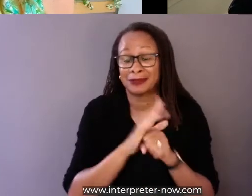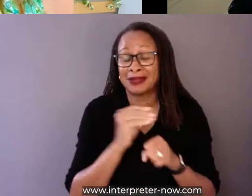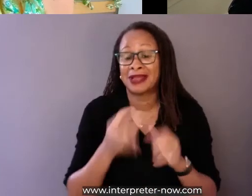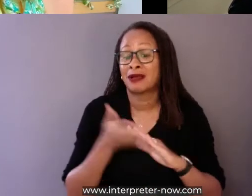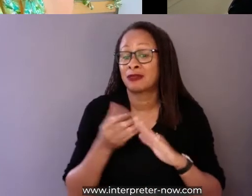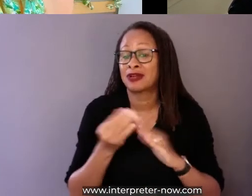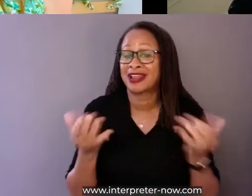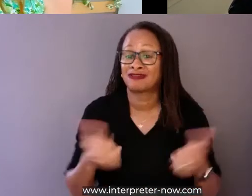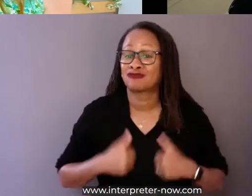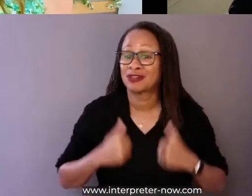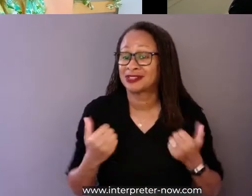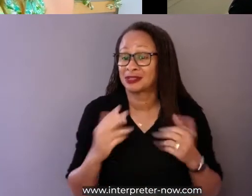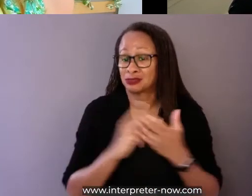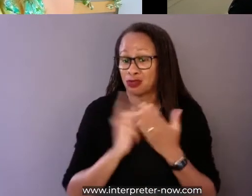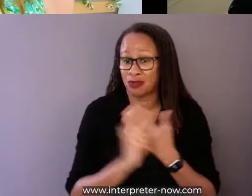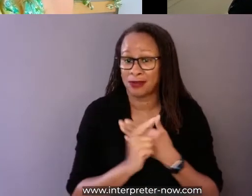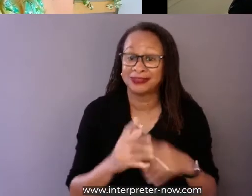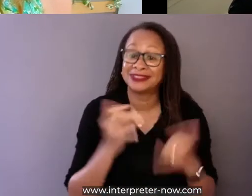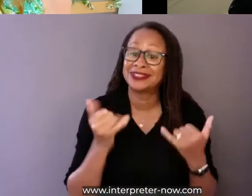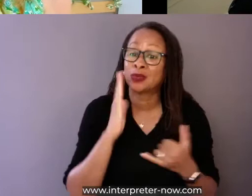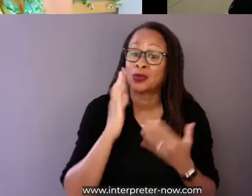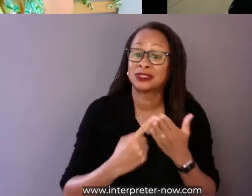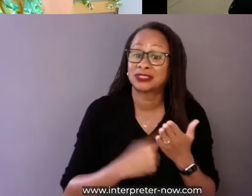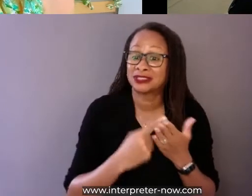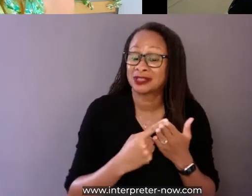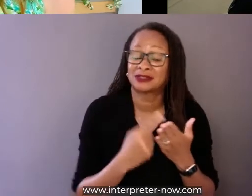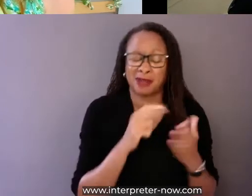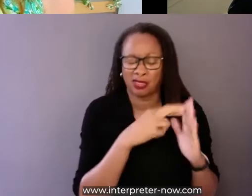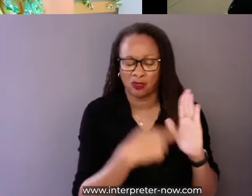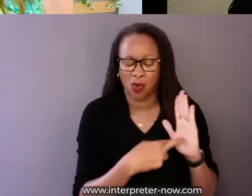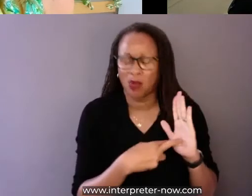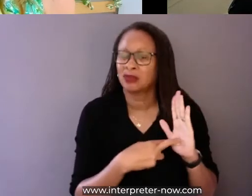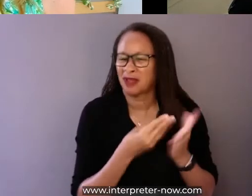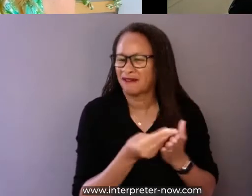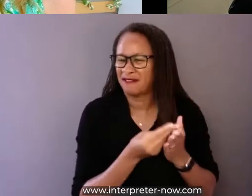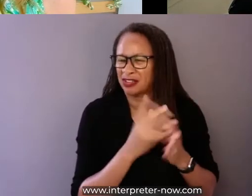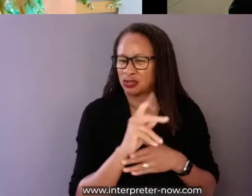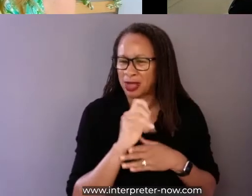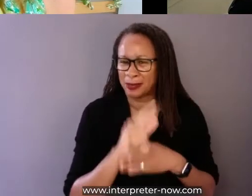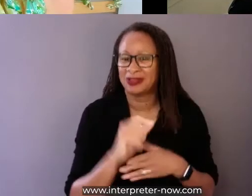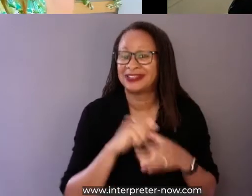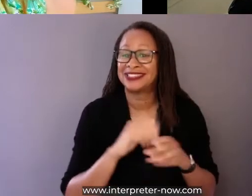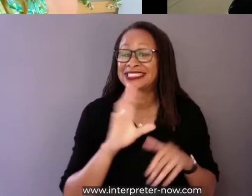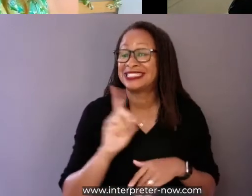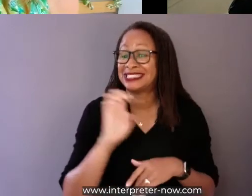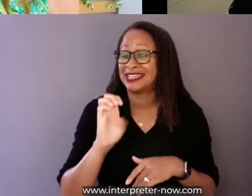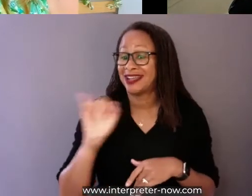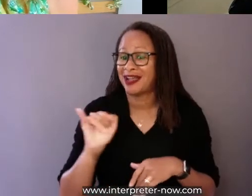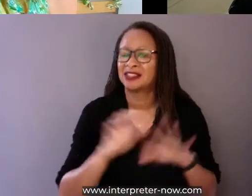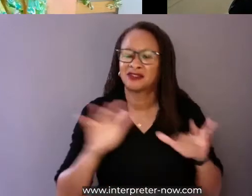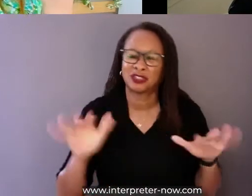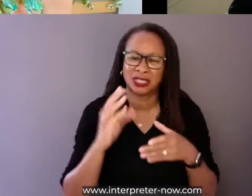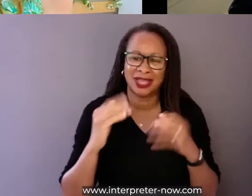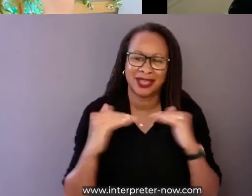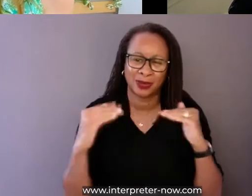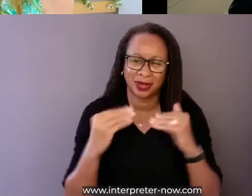program. So today we'll be talking about the role of venture capital in diversity, equity, inclusion, and belonging across the tech industry,